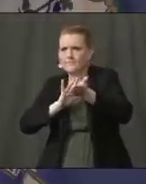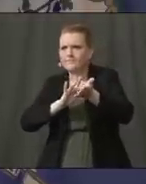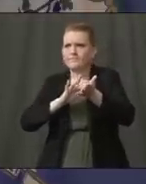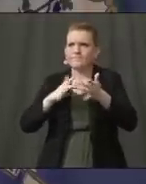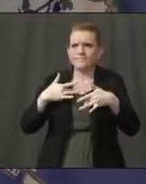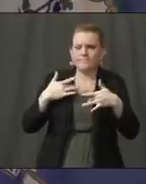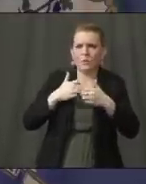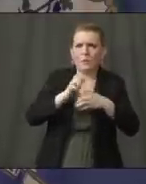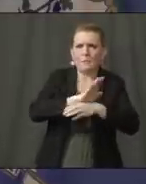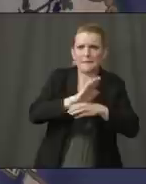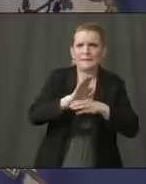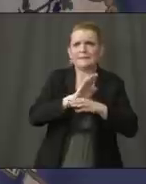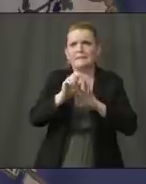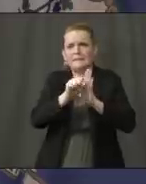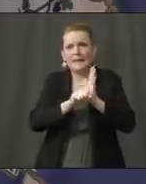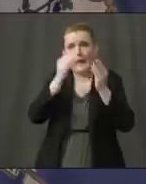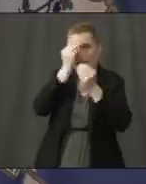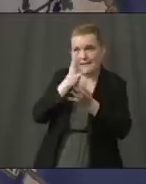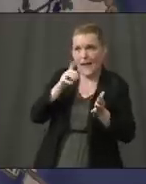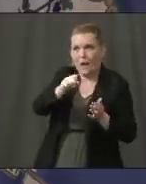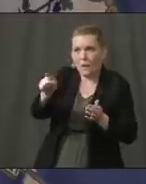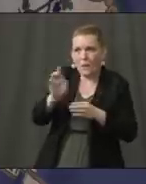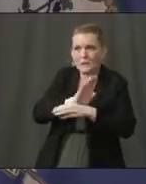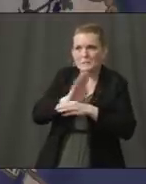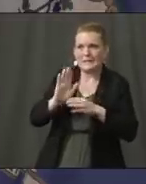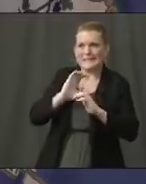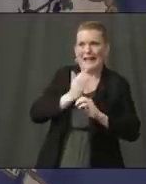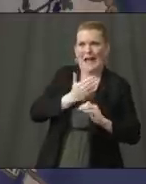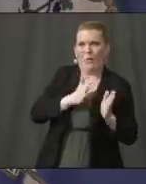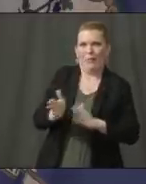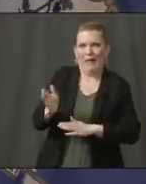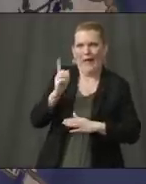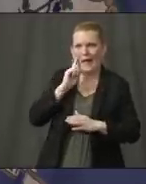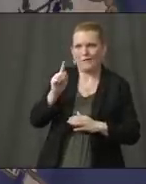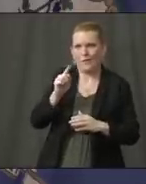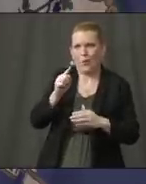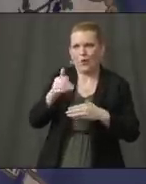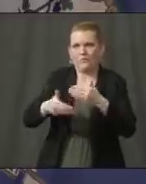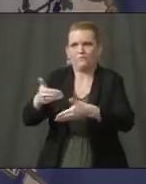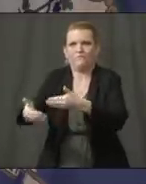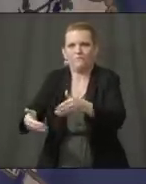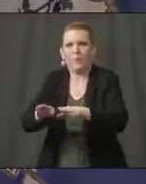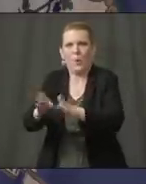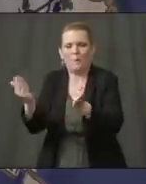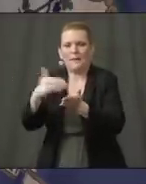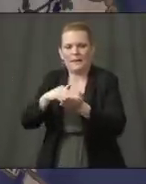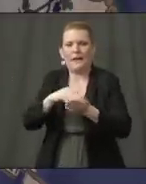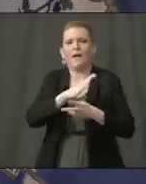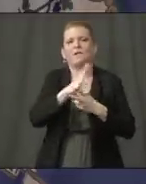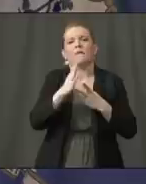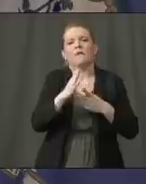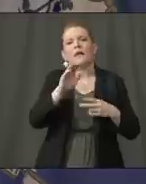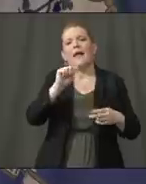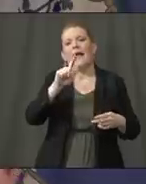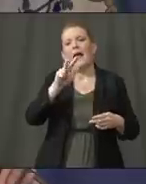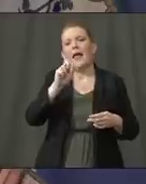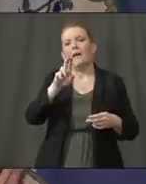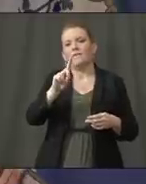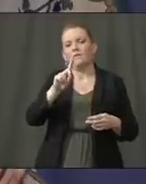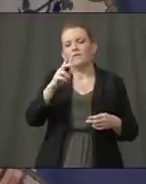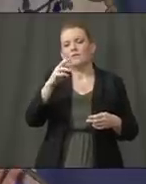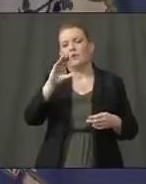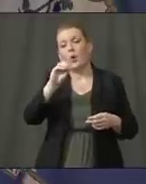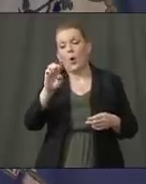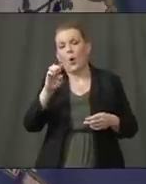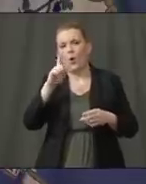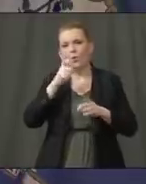reopening different facets of the economy. It was Albert Koh. He's the epidemiologist from Yale. He